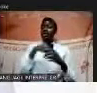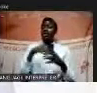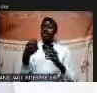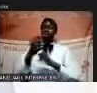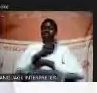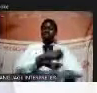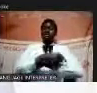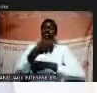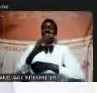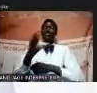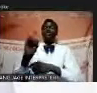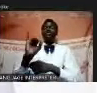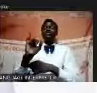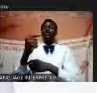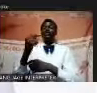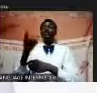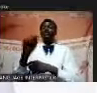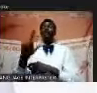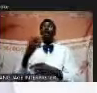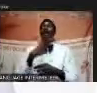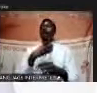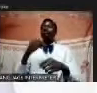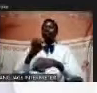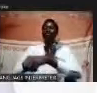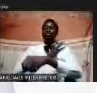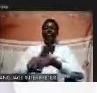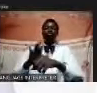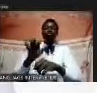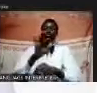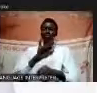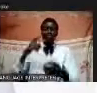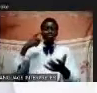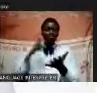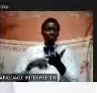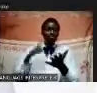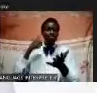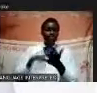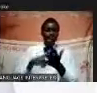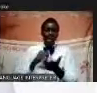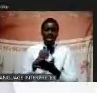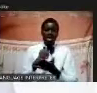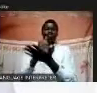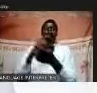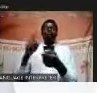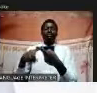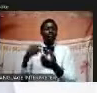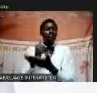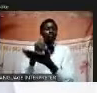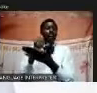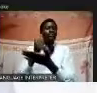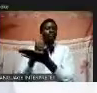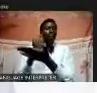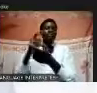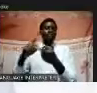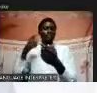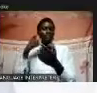and computer, so spelling check always checks my own spelling for me. And the long words,